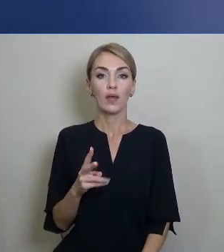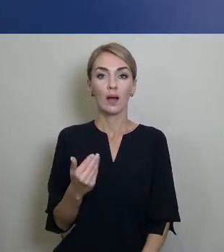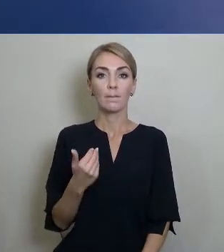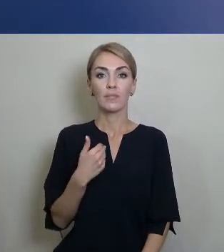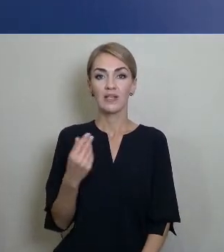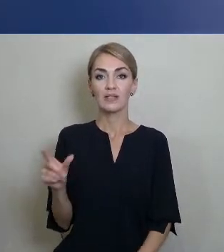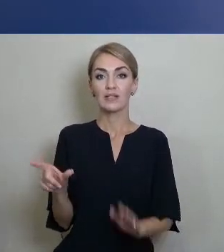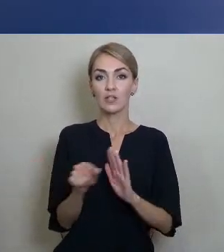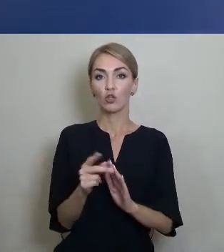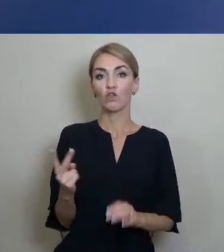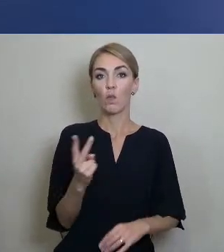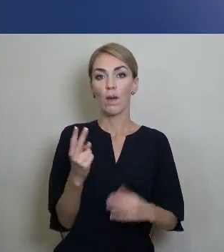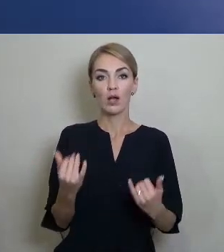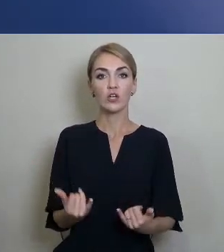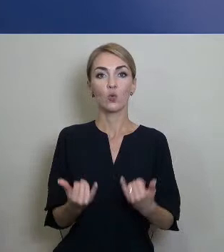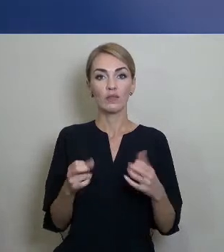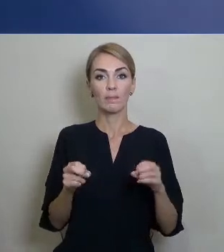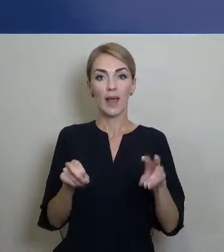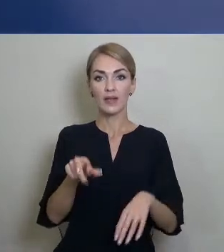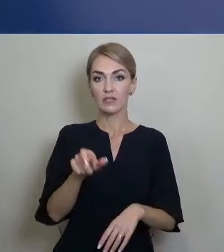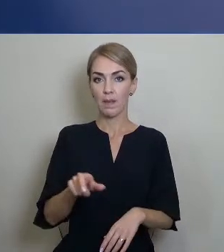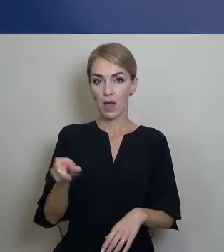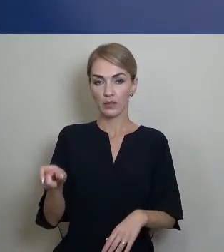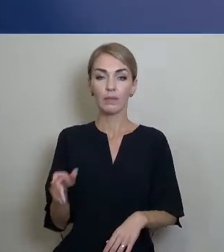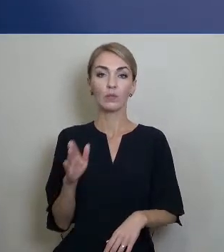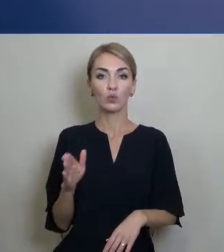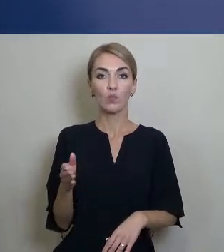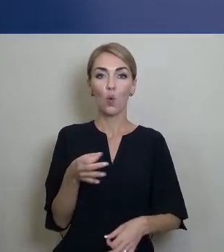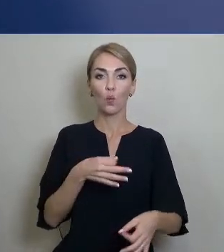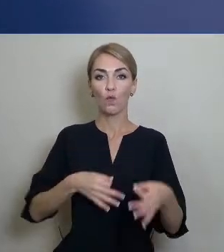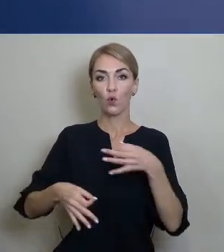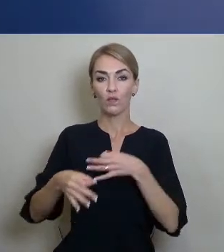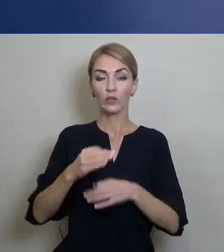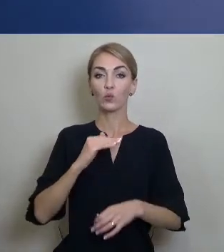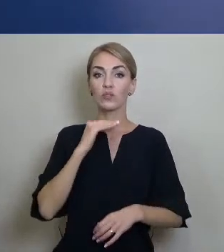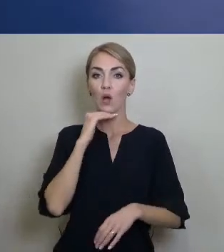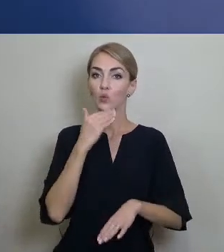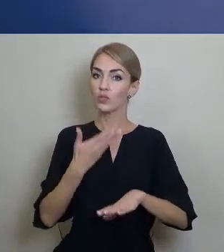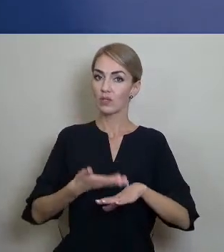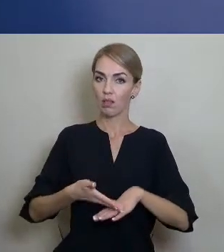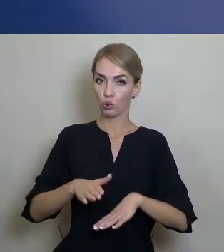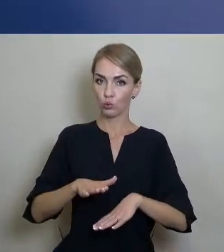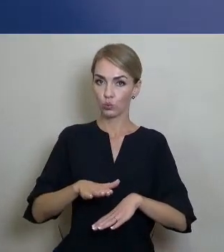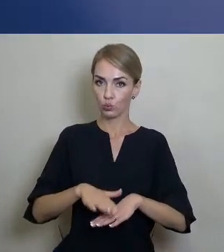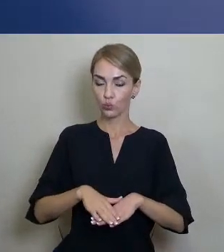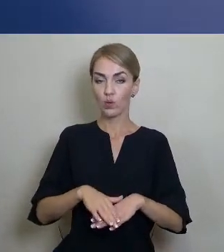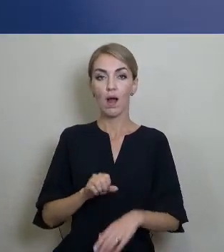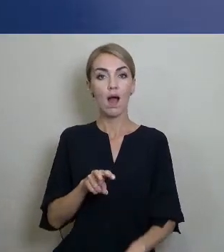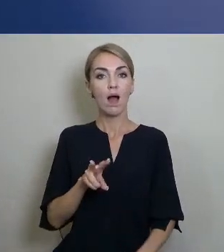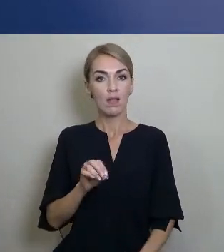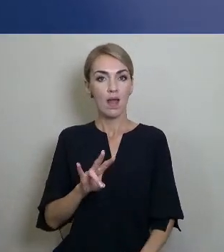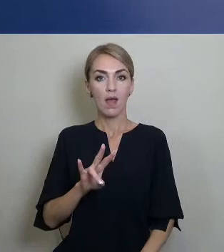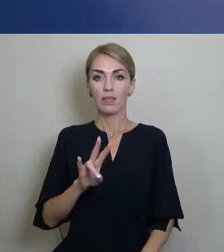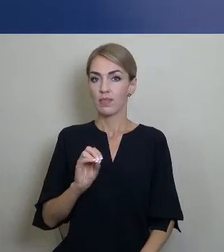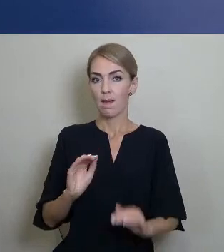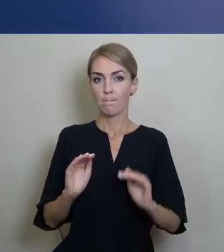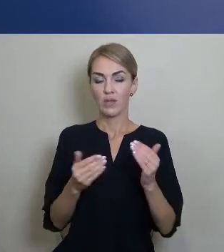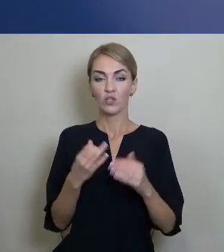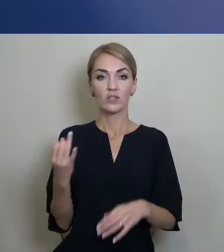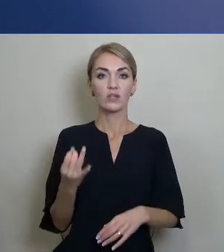the discussion. We have two experts here to discuss a very complex